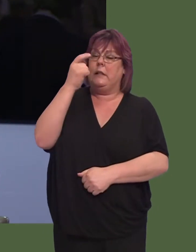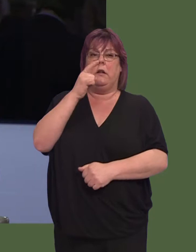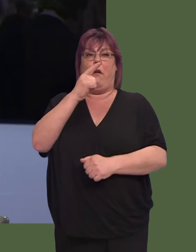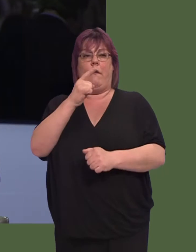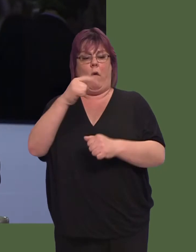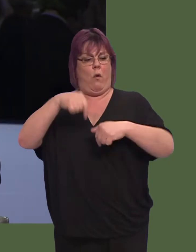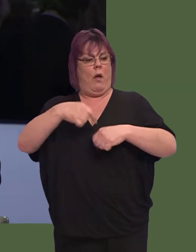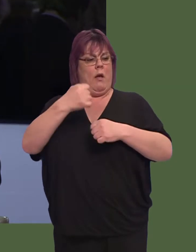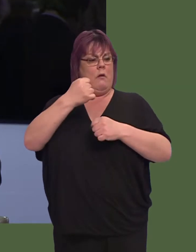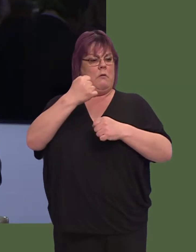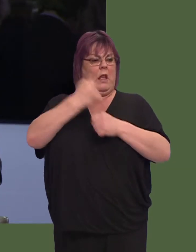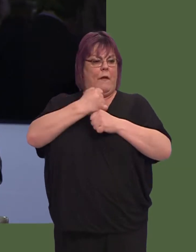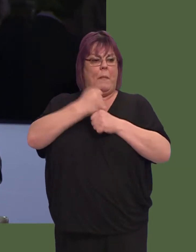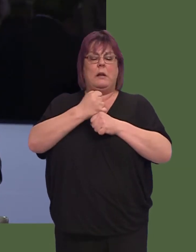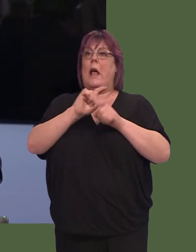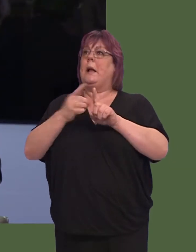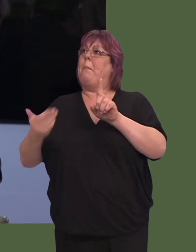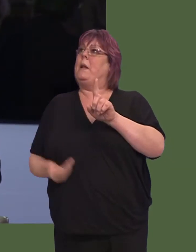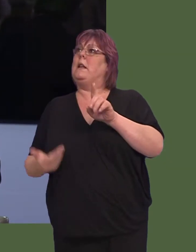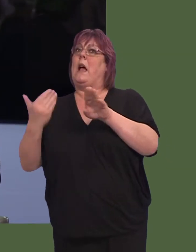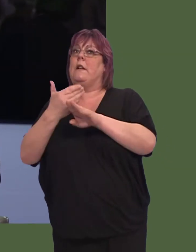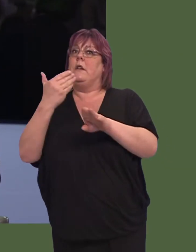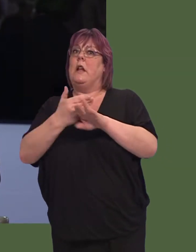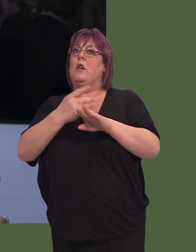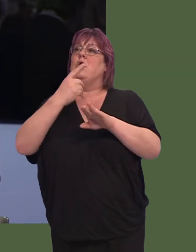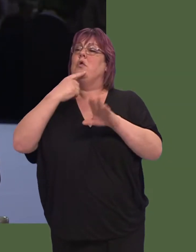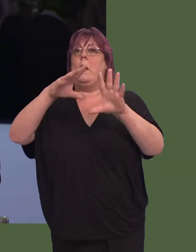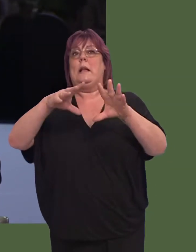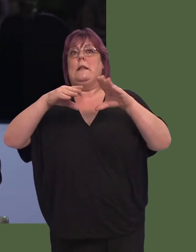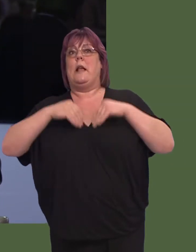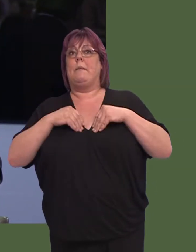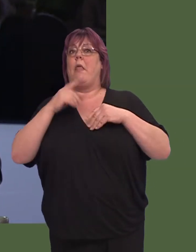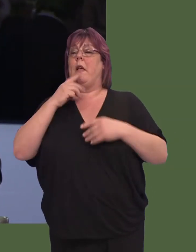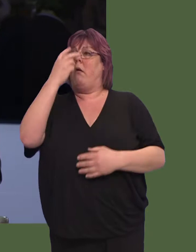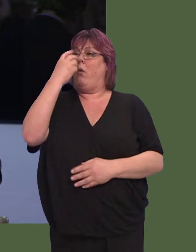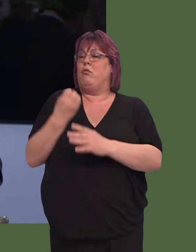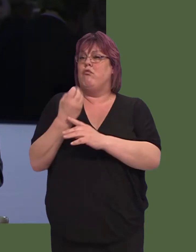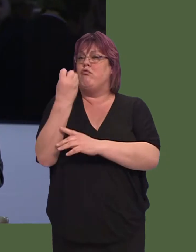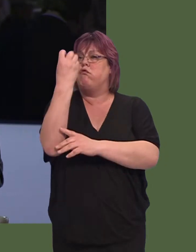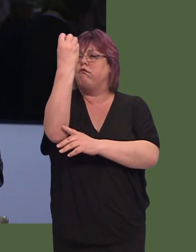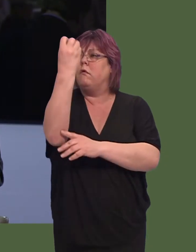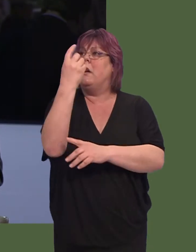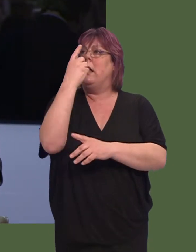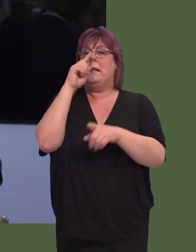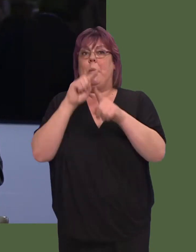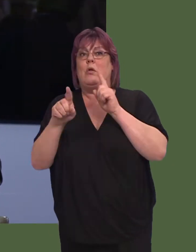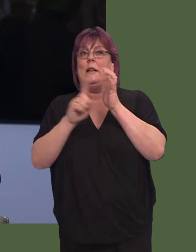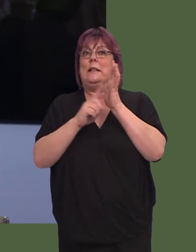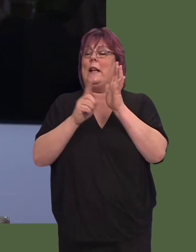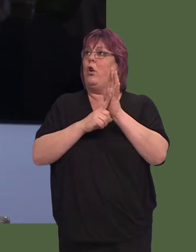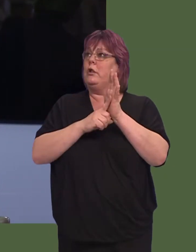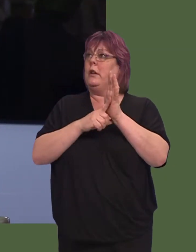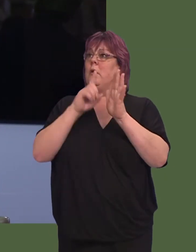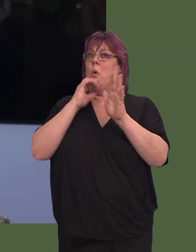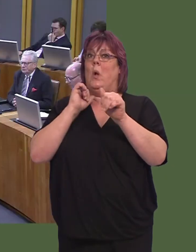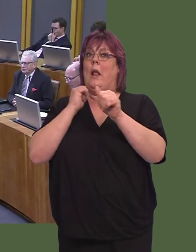all levels of government and business activity of the benefit that heritage railways, such as Llangollen Railway, can bring to the